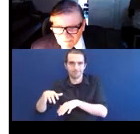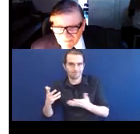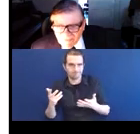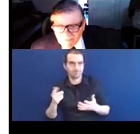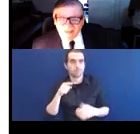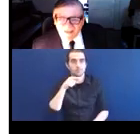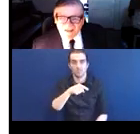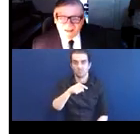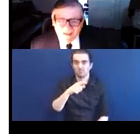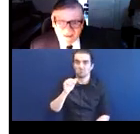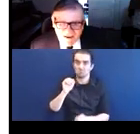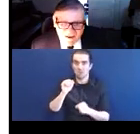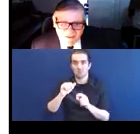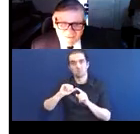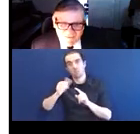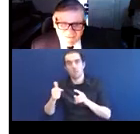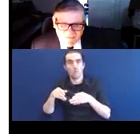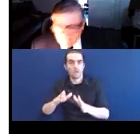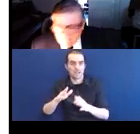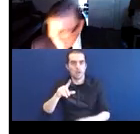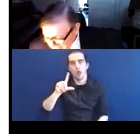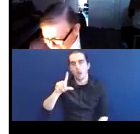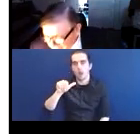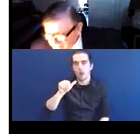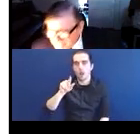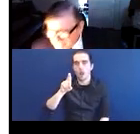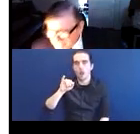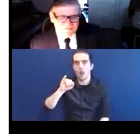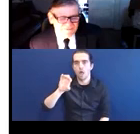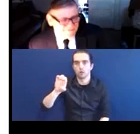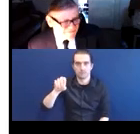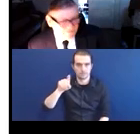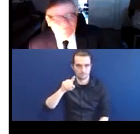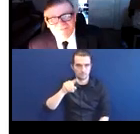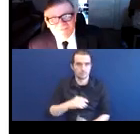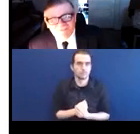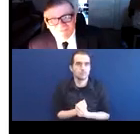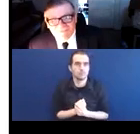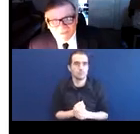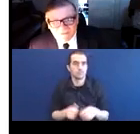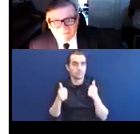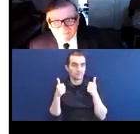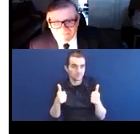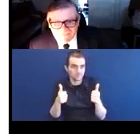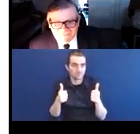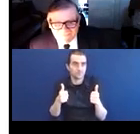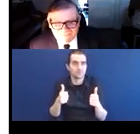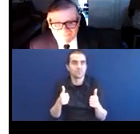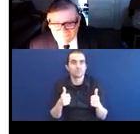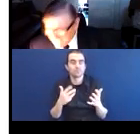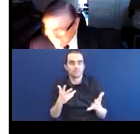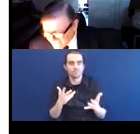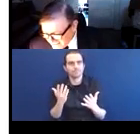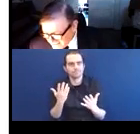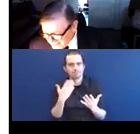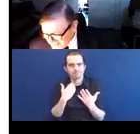UK, and I've been asked to talk a little bit about autism and what support